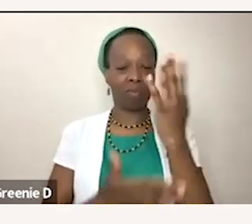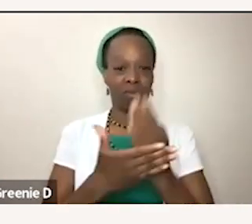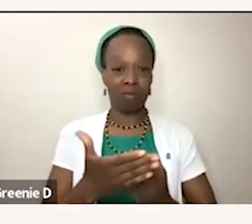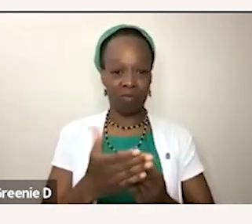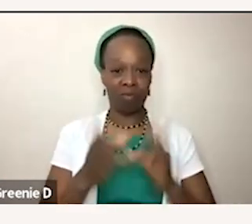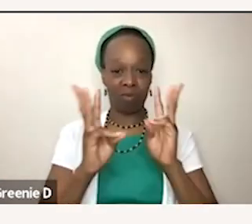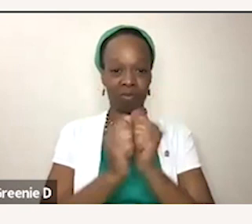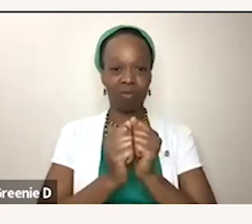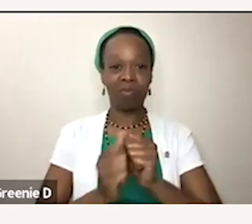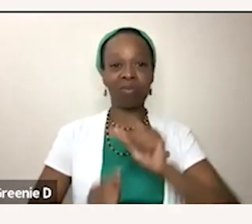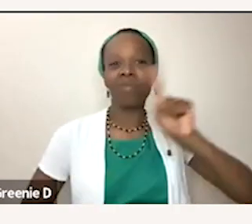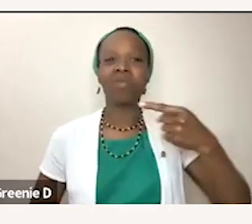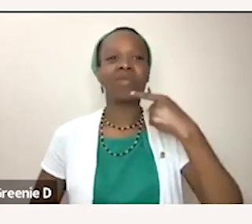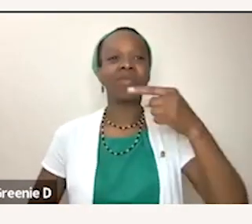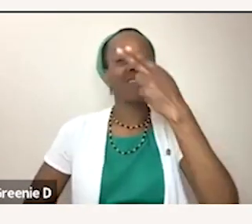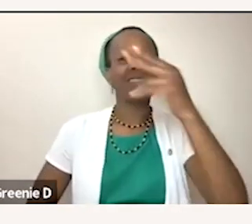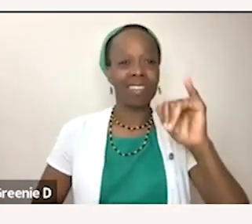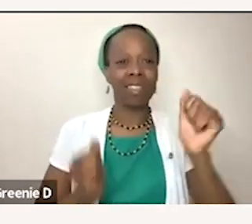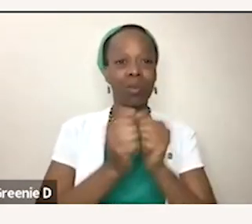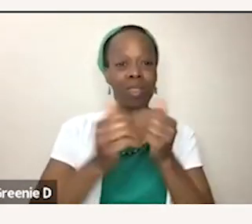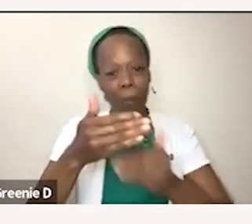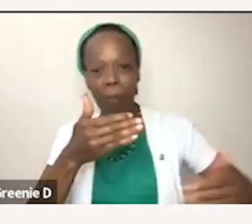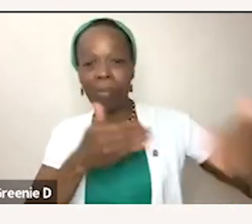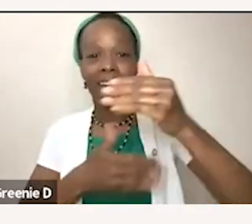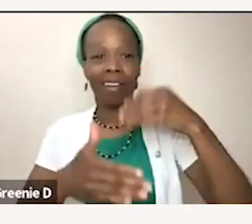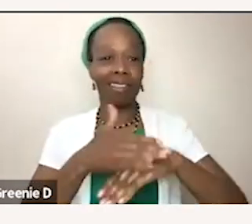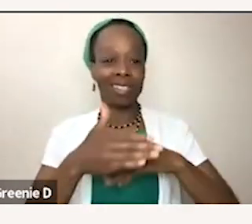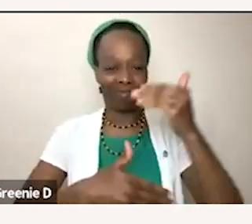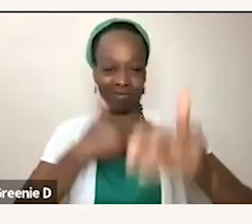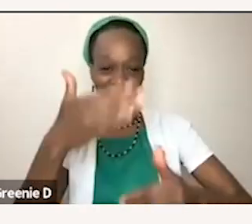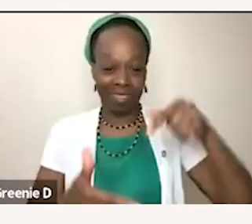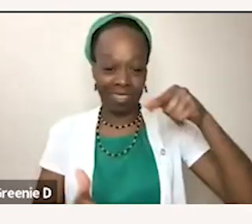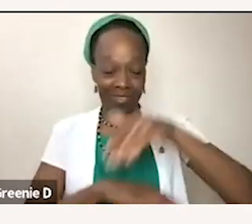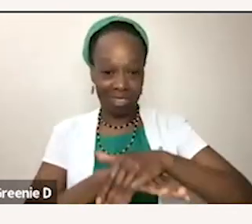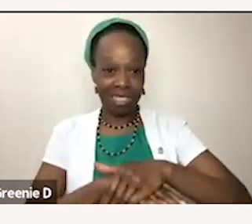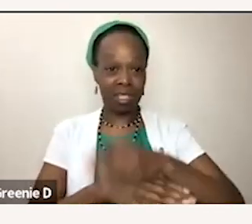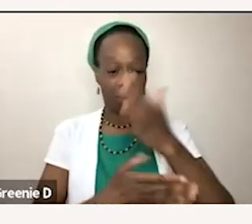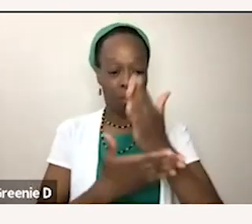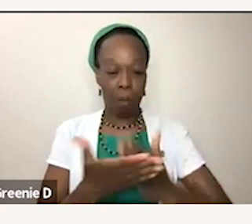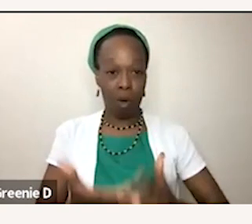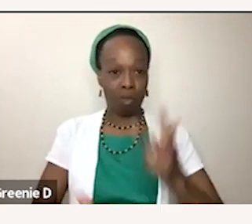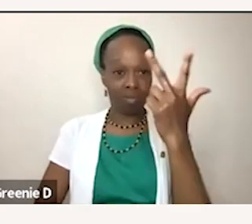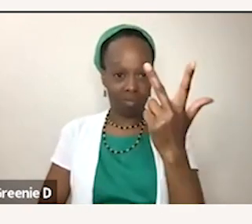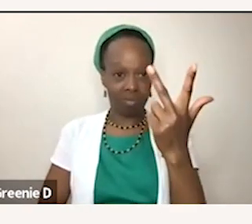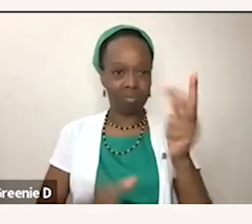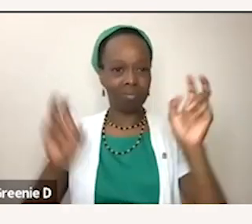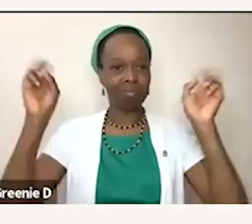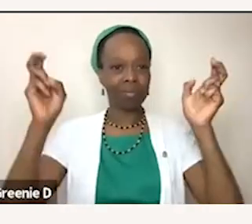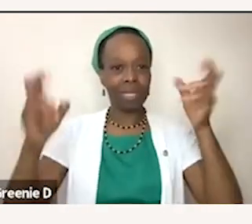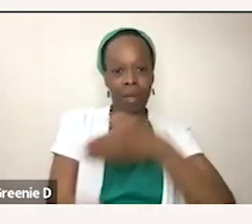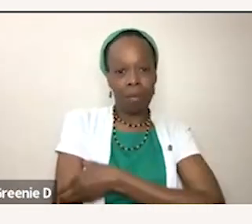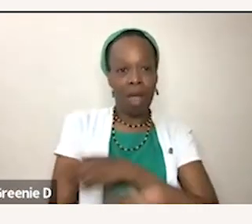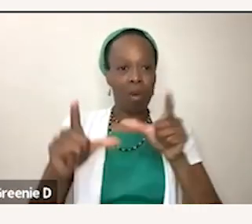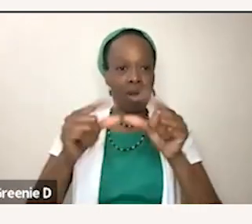Say Hi, with the Beyond Access series. Tonight's webinar is the part 3 of the series called Power of Language, Words